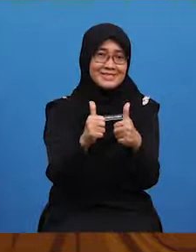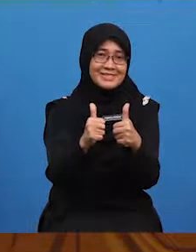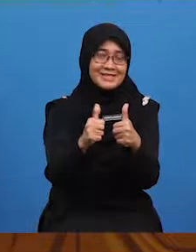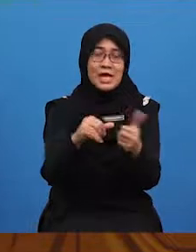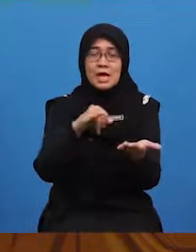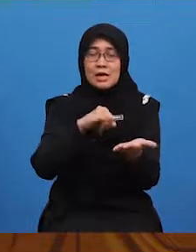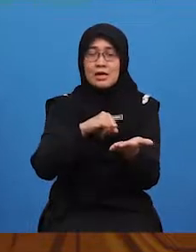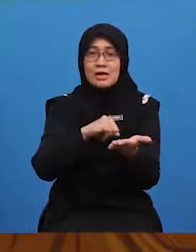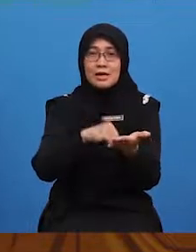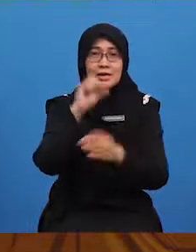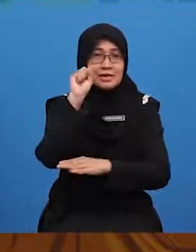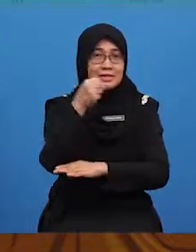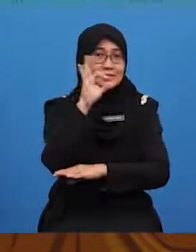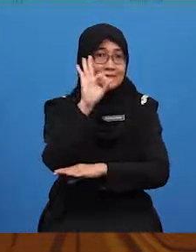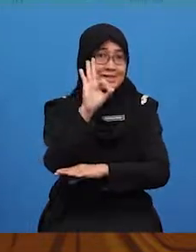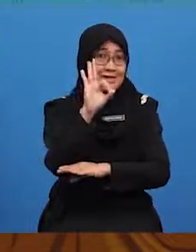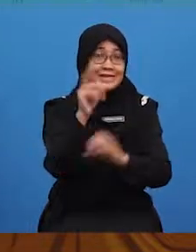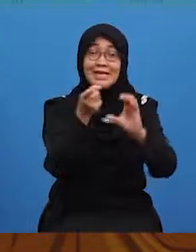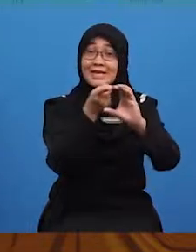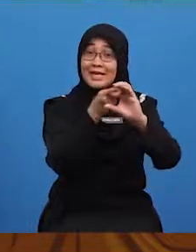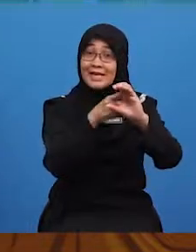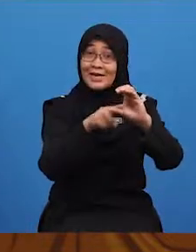Outstanding. It's 9 o'clock.